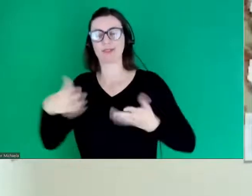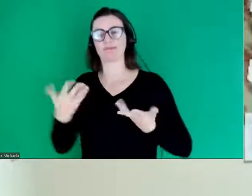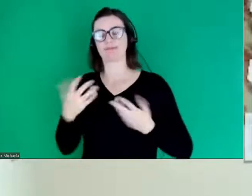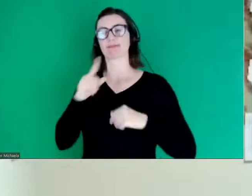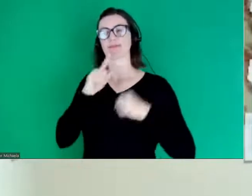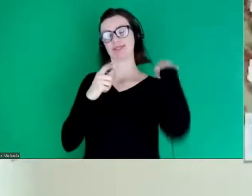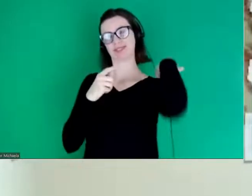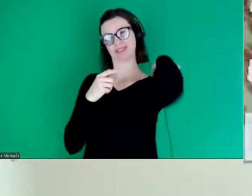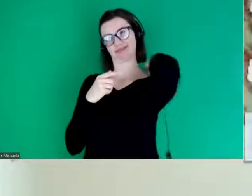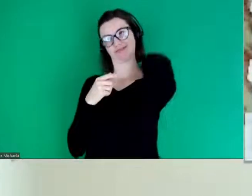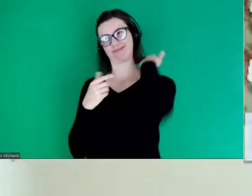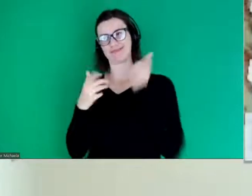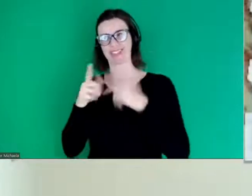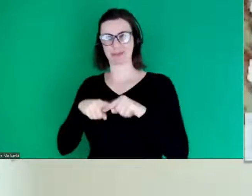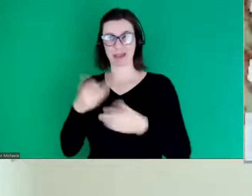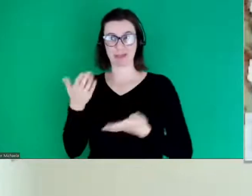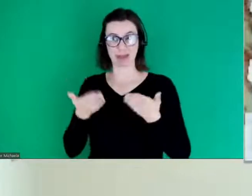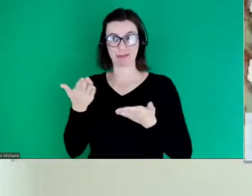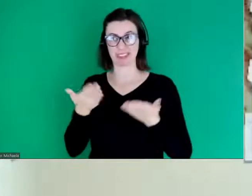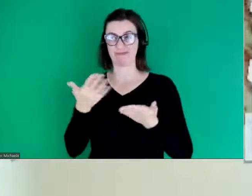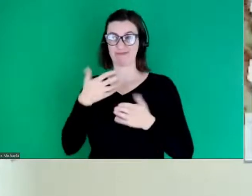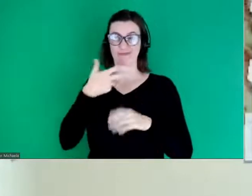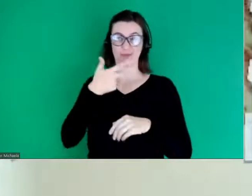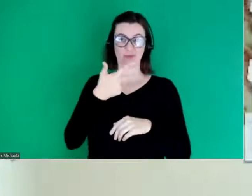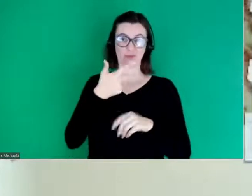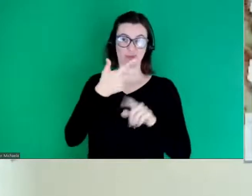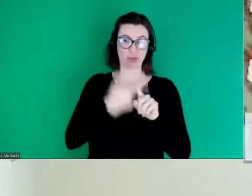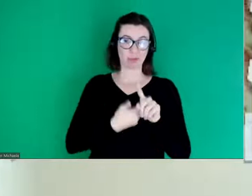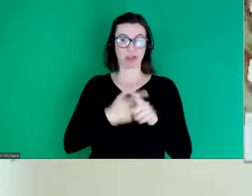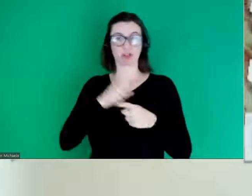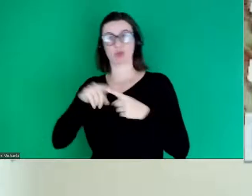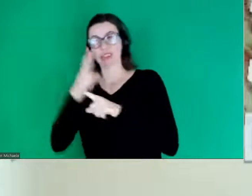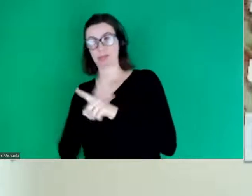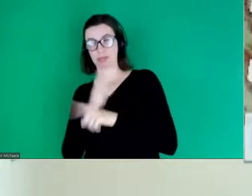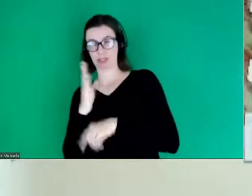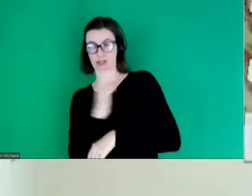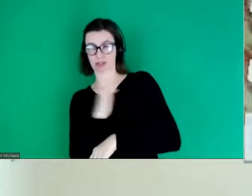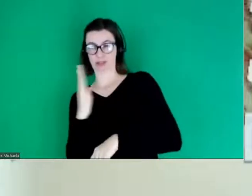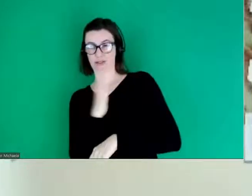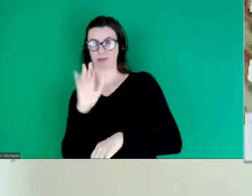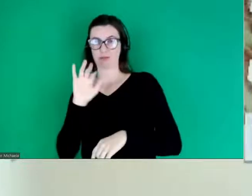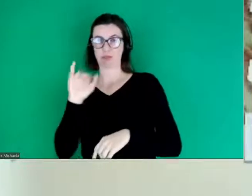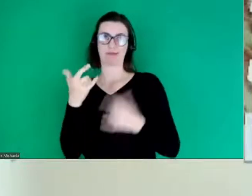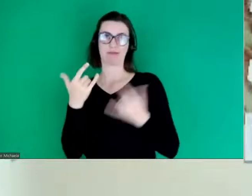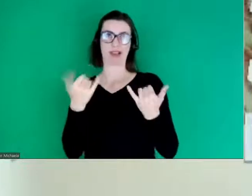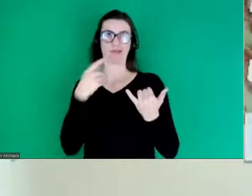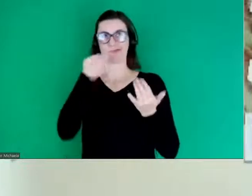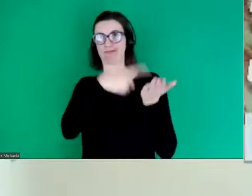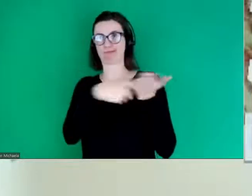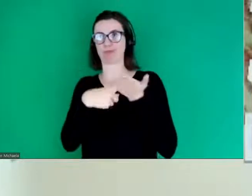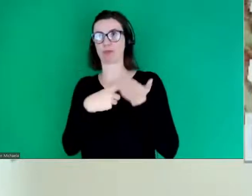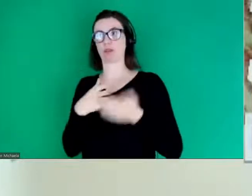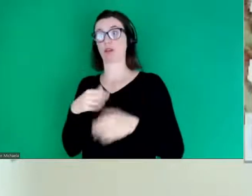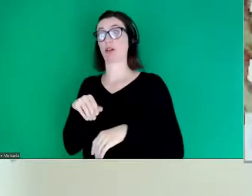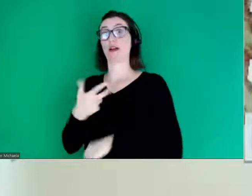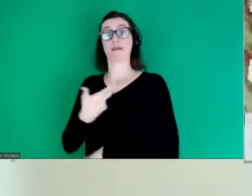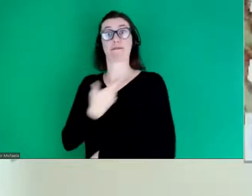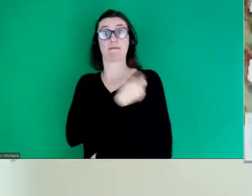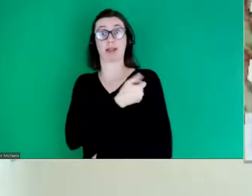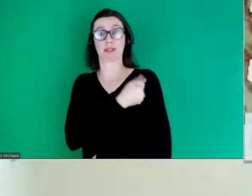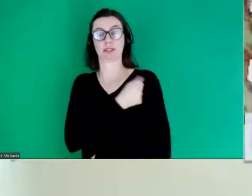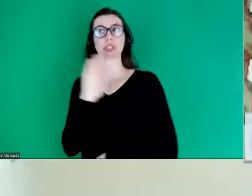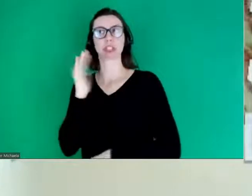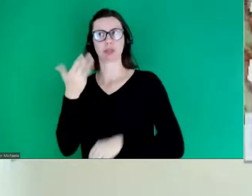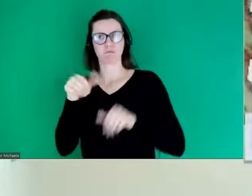at different levels between 3 and 6 months is what they're talking about now, whereas the vaccines seem to be able to